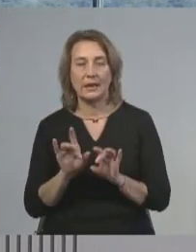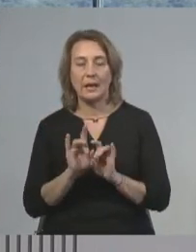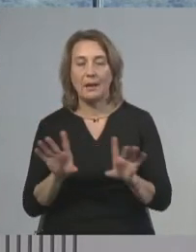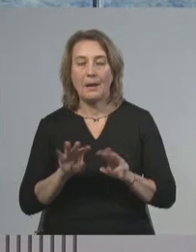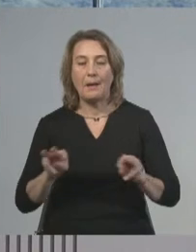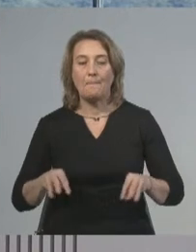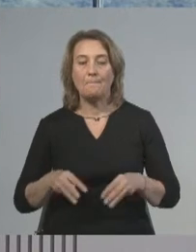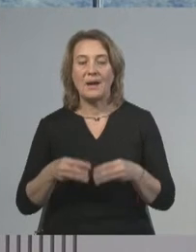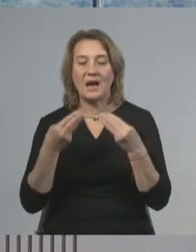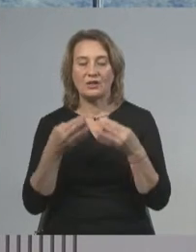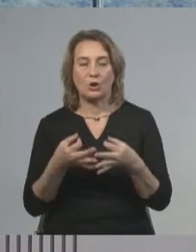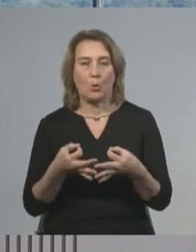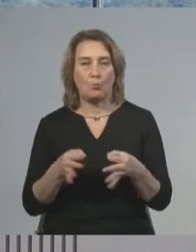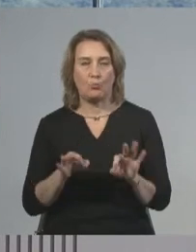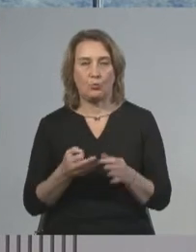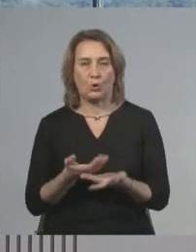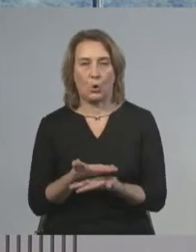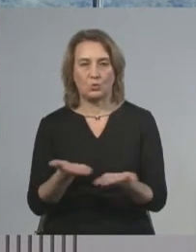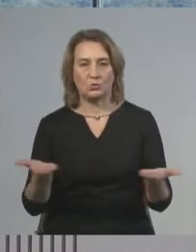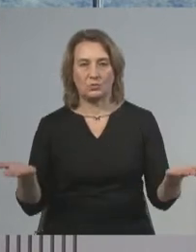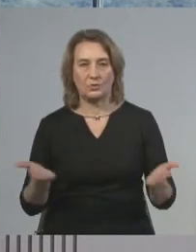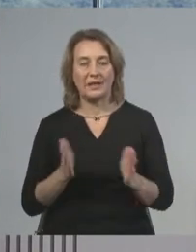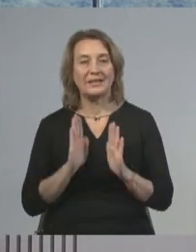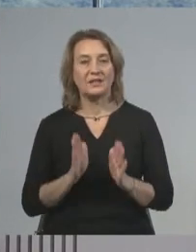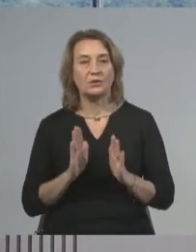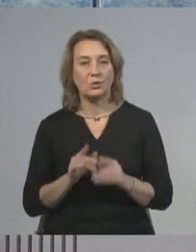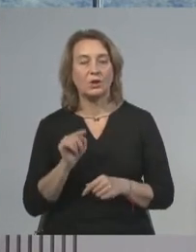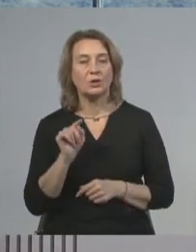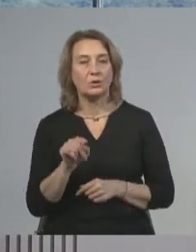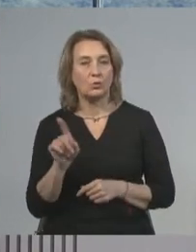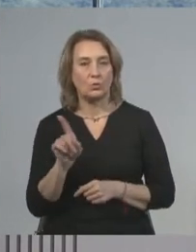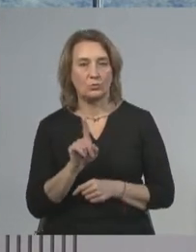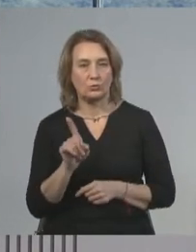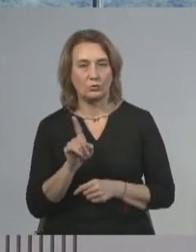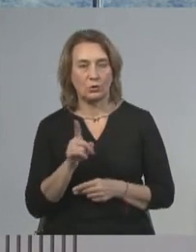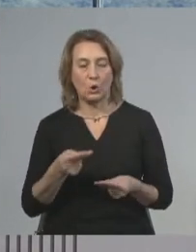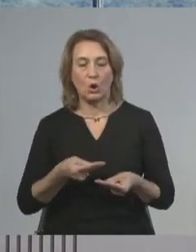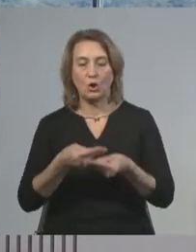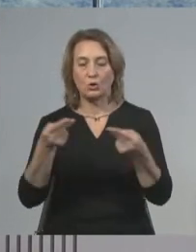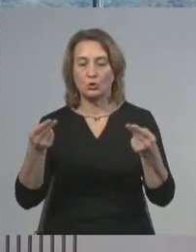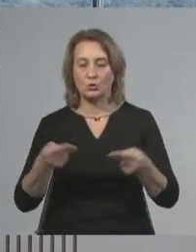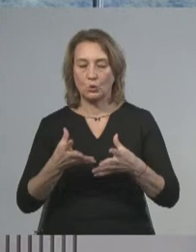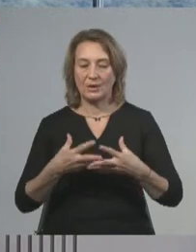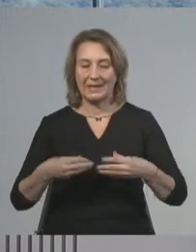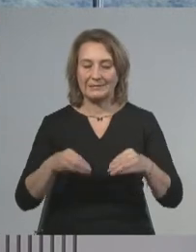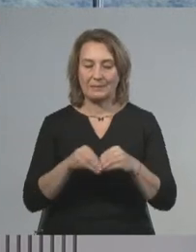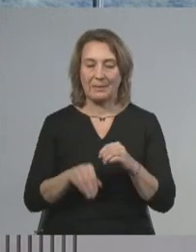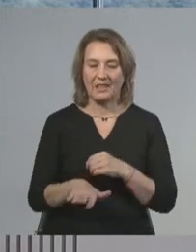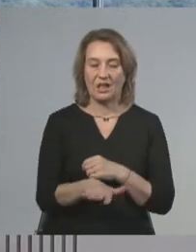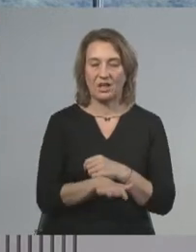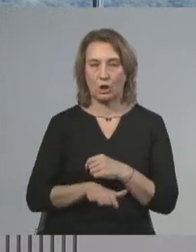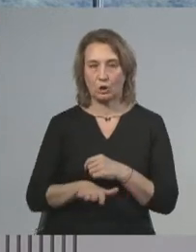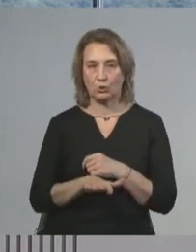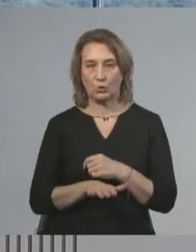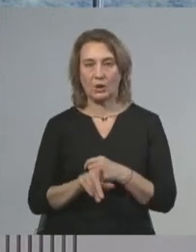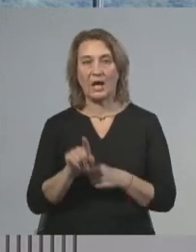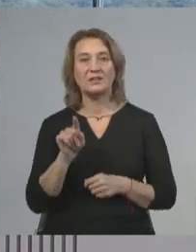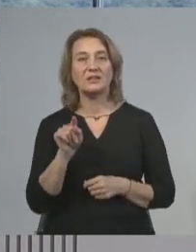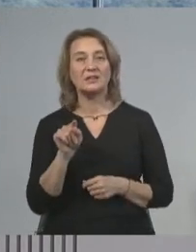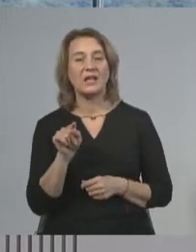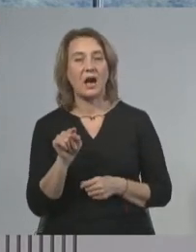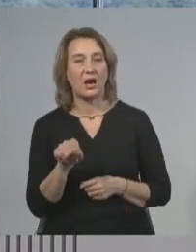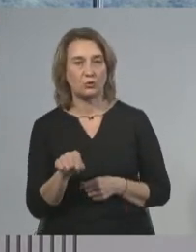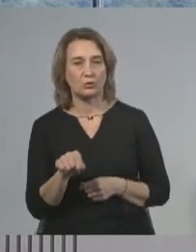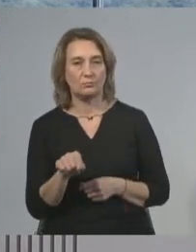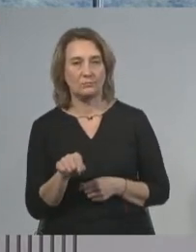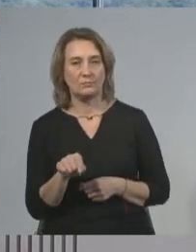space as well i would say that not only stereotype that a woman is a woman's space